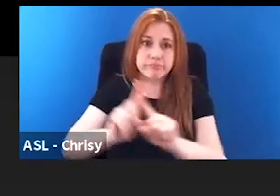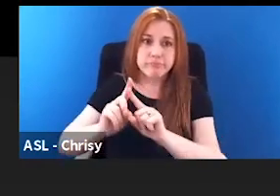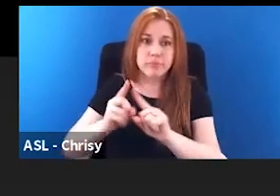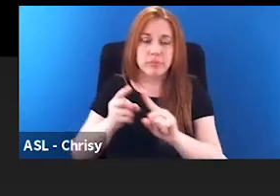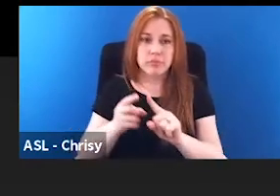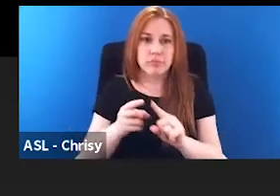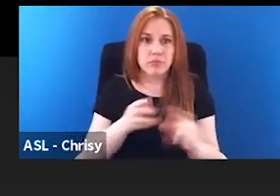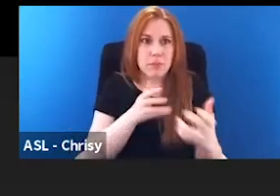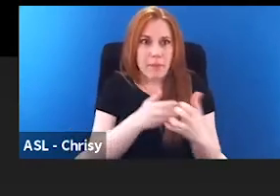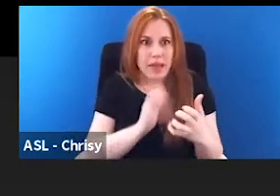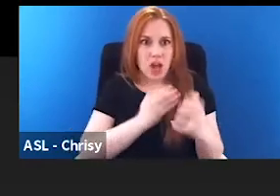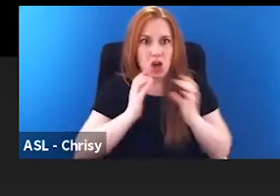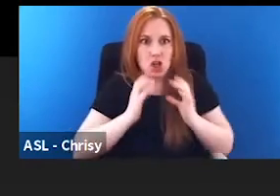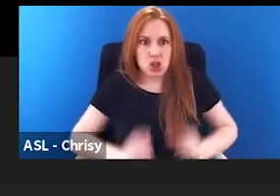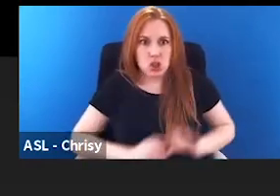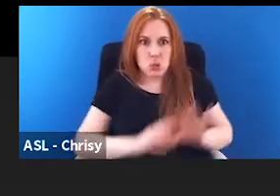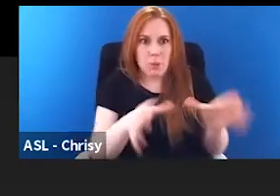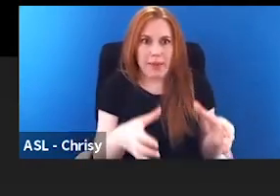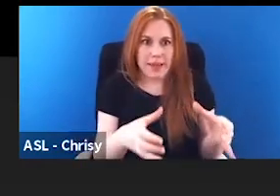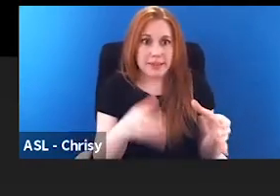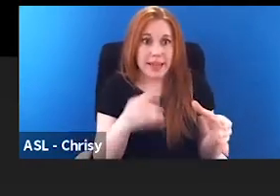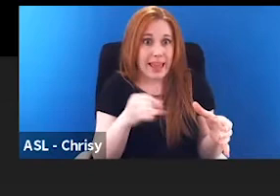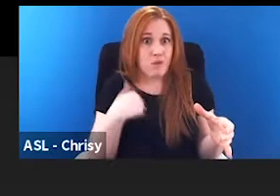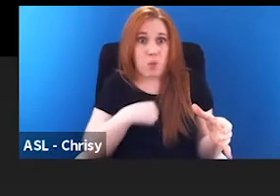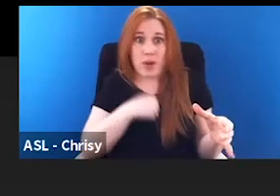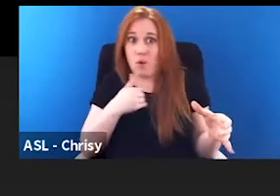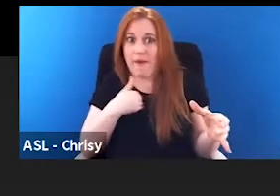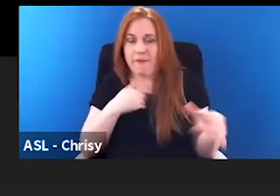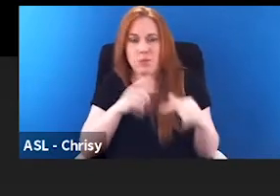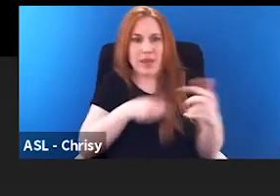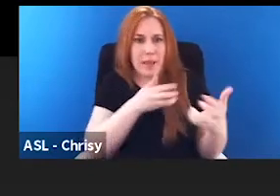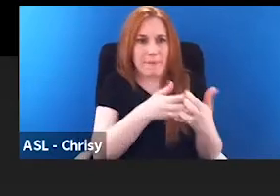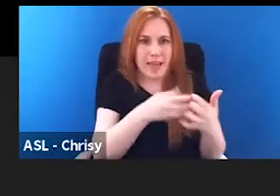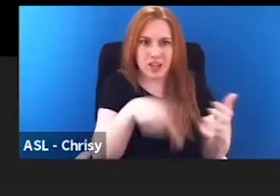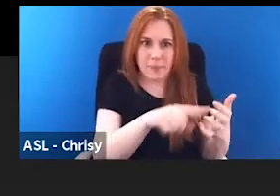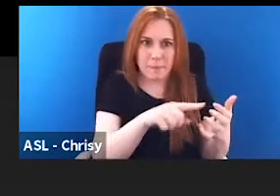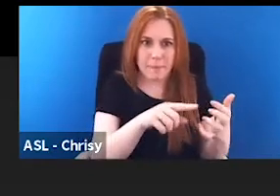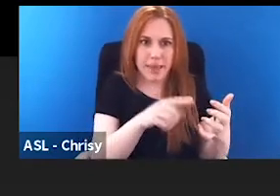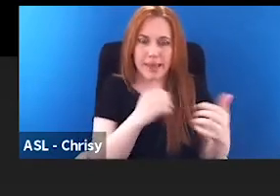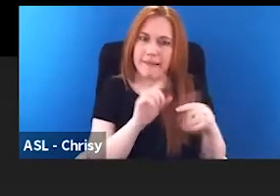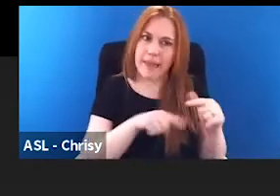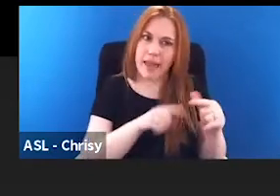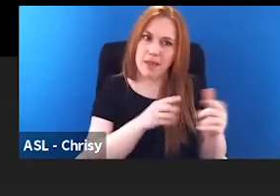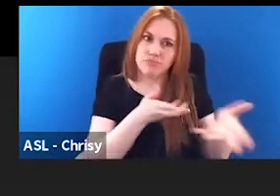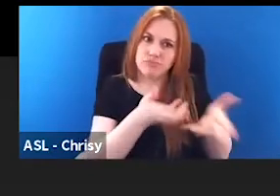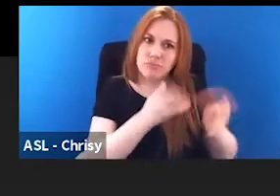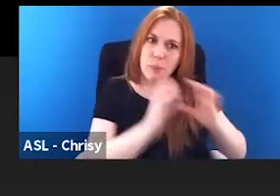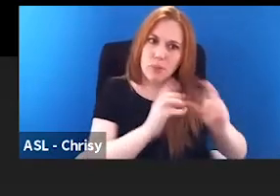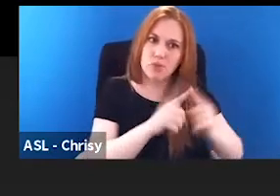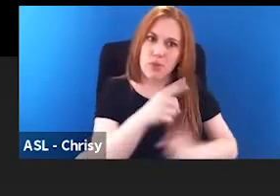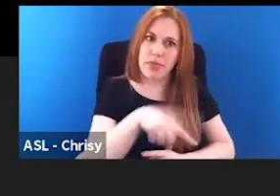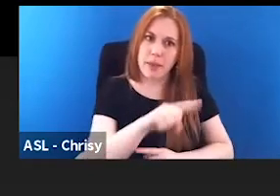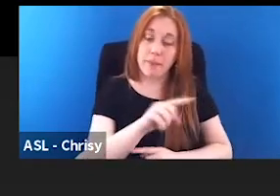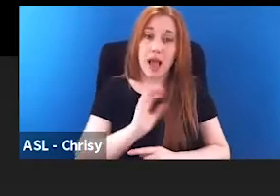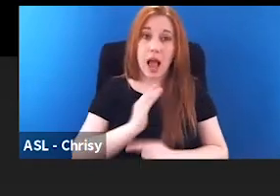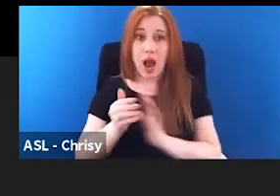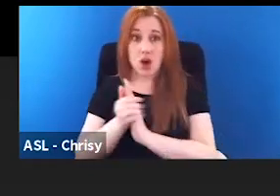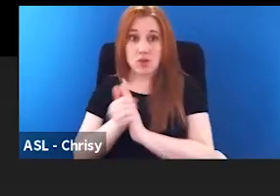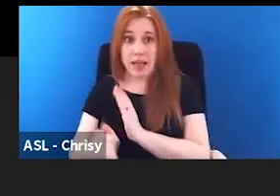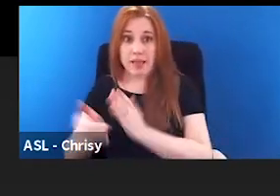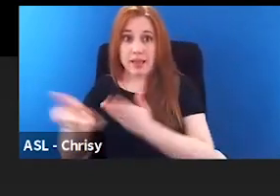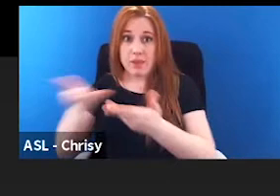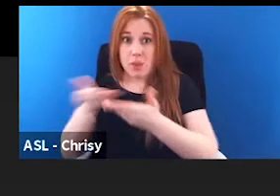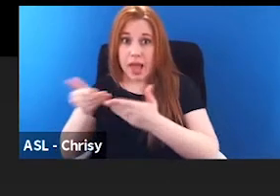we're speaking to. Otherwise, we can't speak to that consumer base. So by making our talent base more diverse and